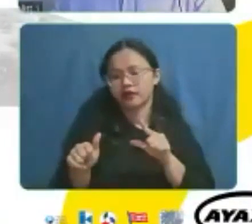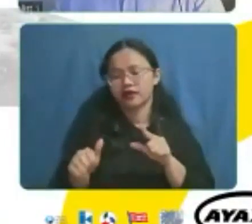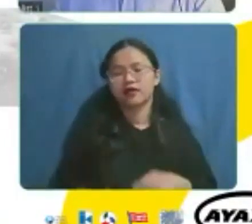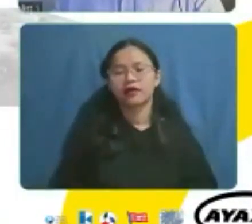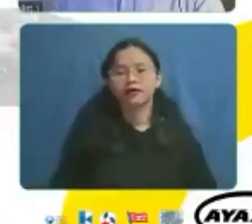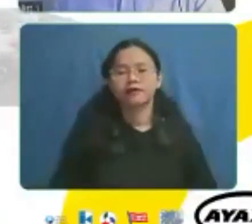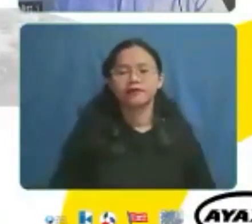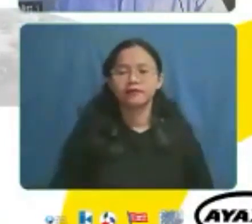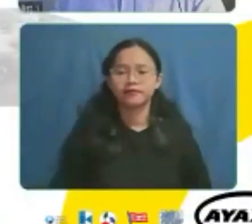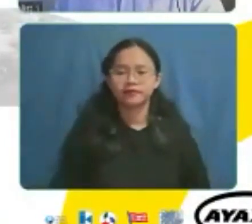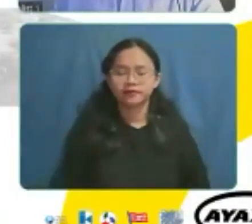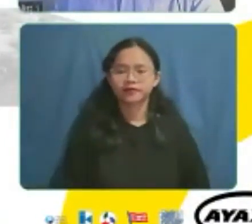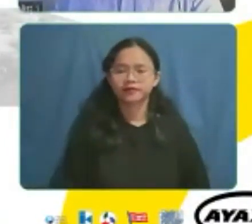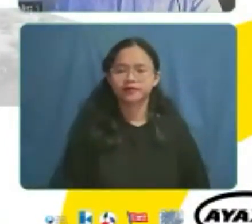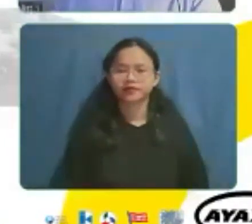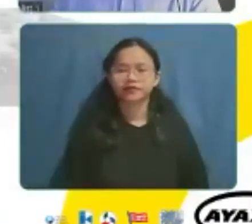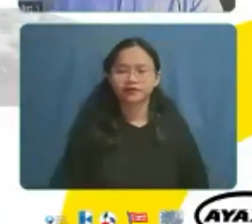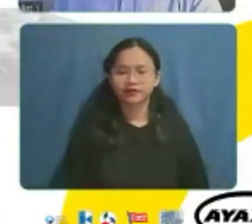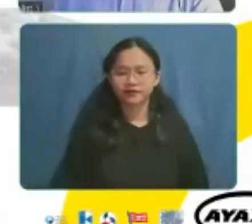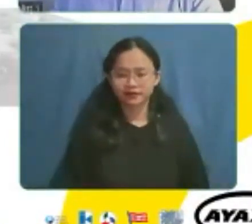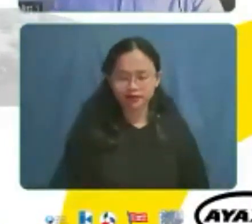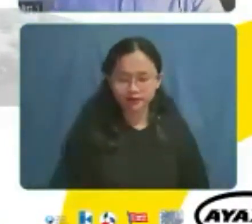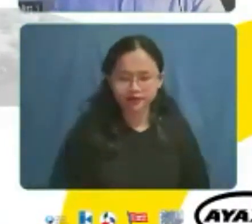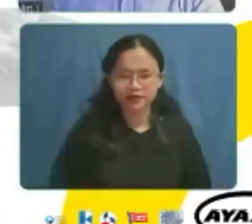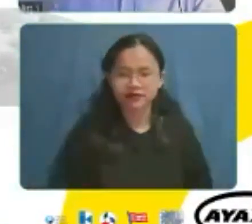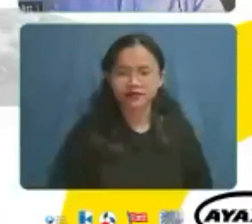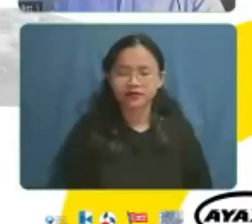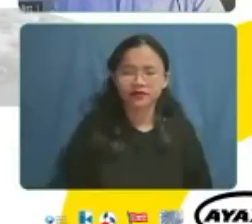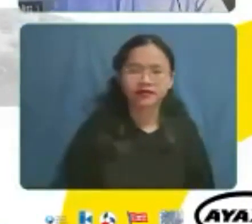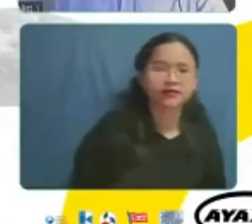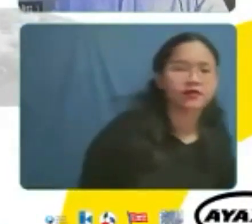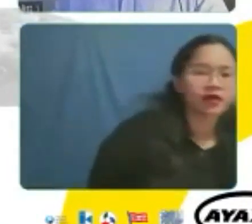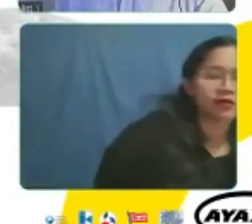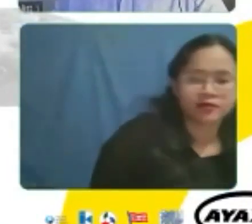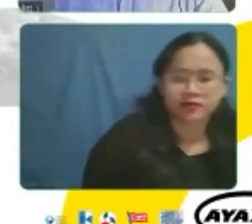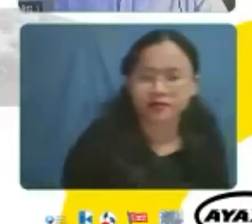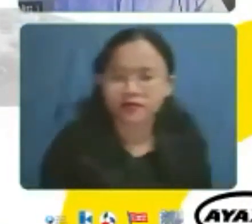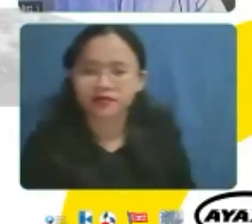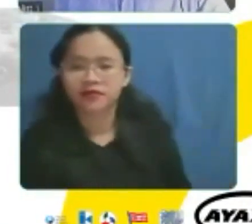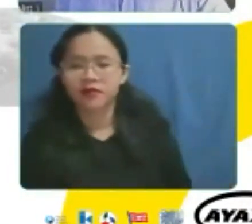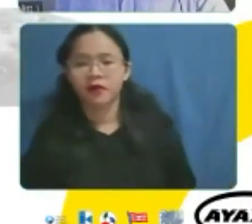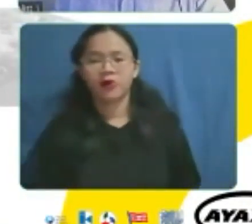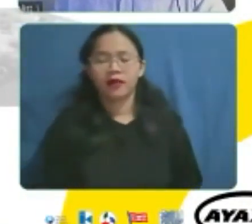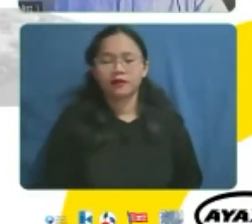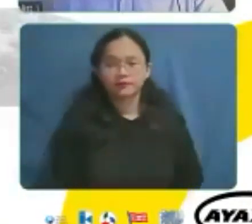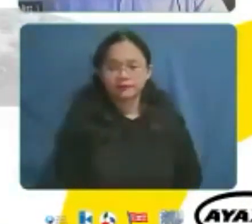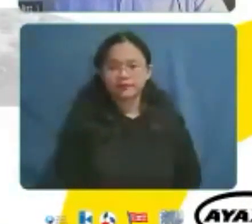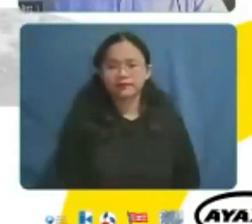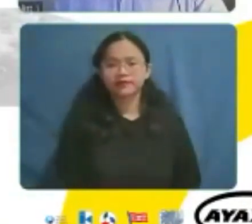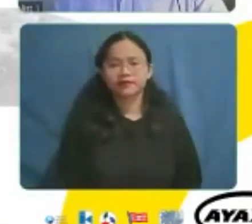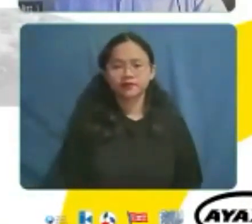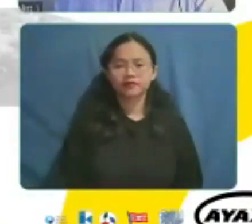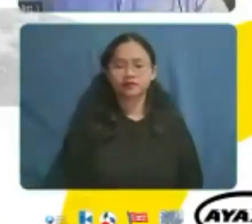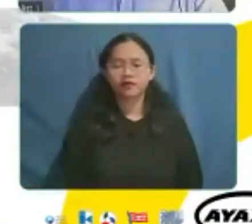particles at the in the diameter of on the cross section of the human